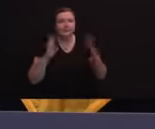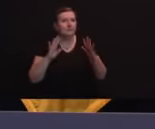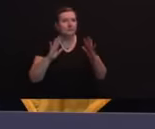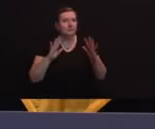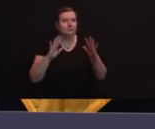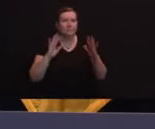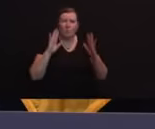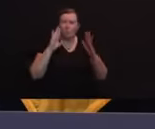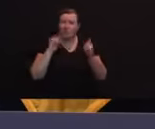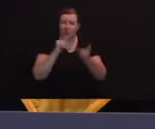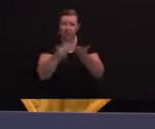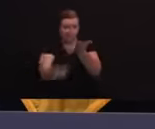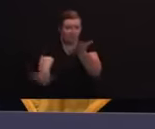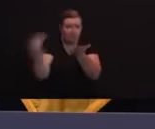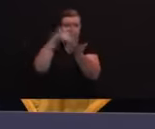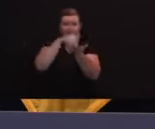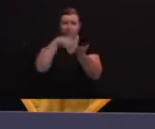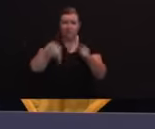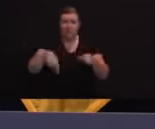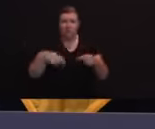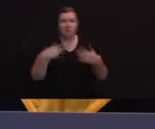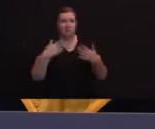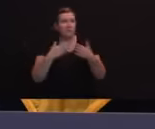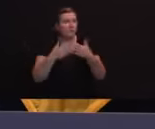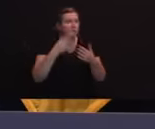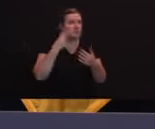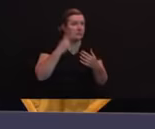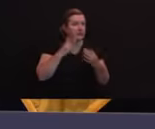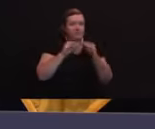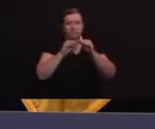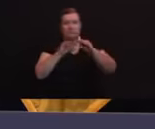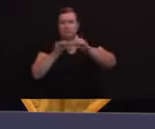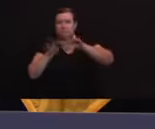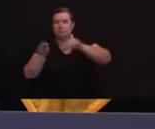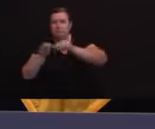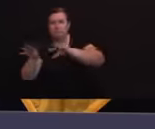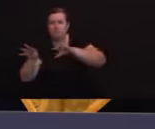we see it, and we'll continue to do that. Judy, how do you,